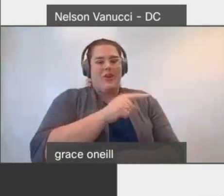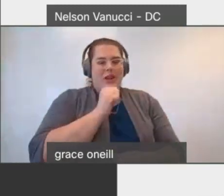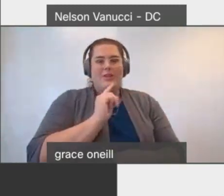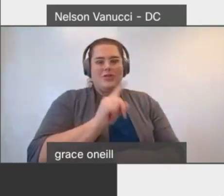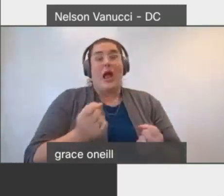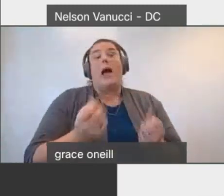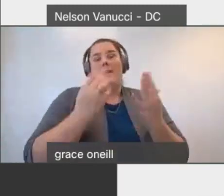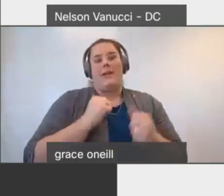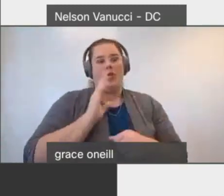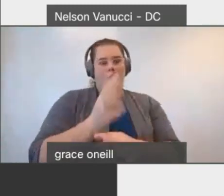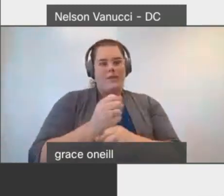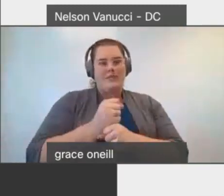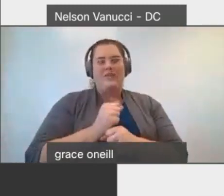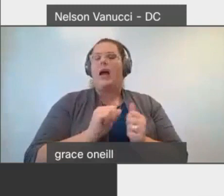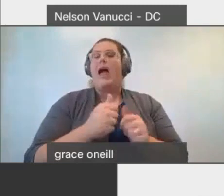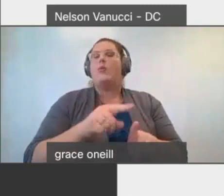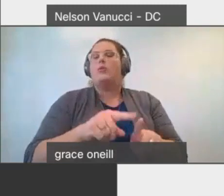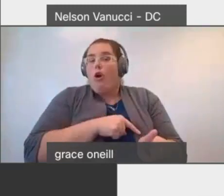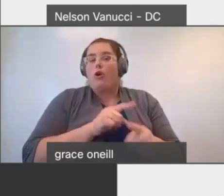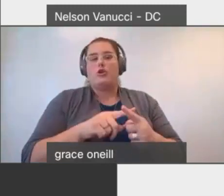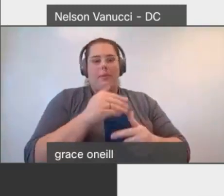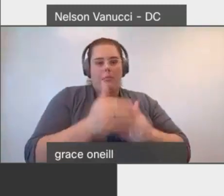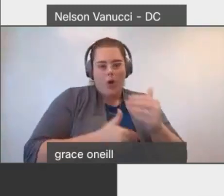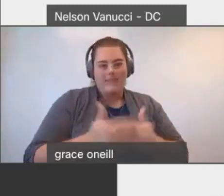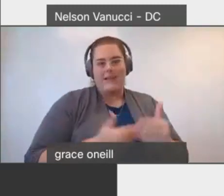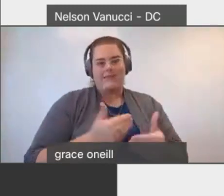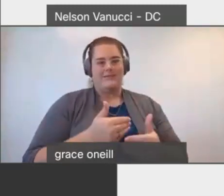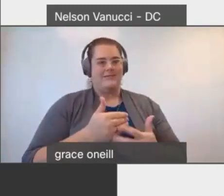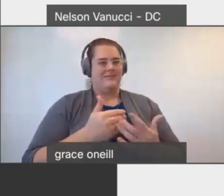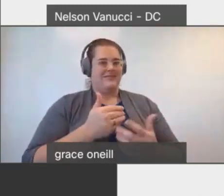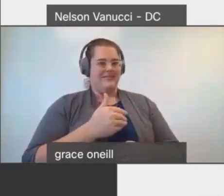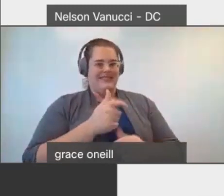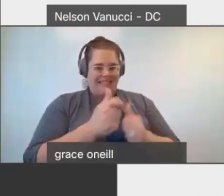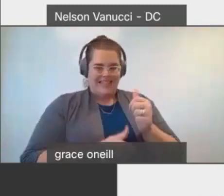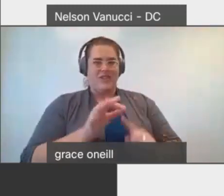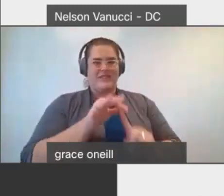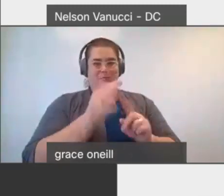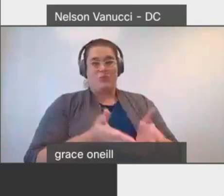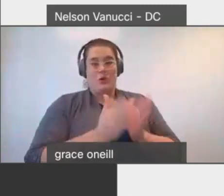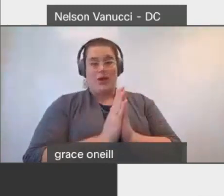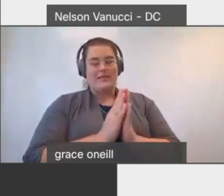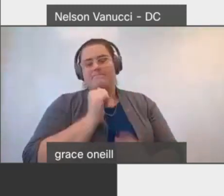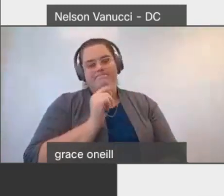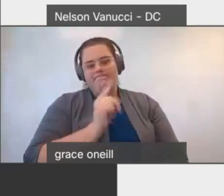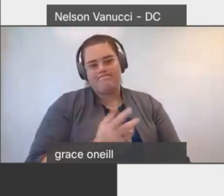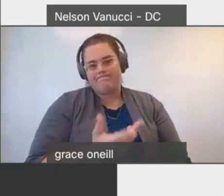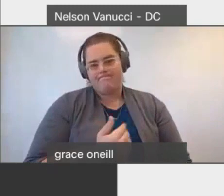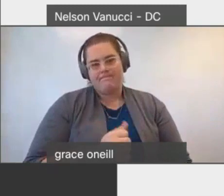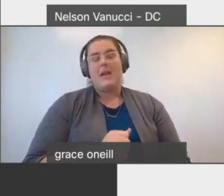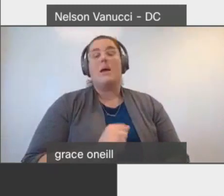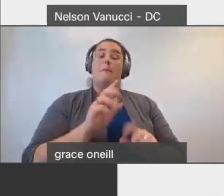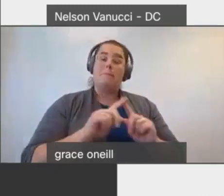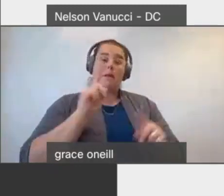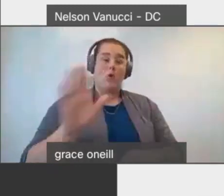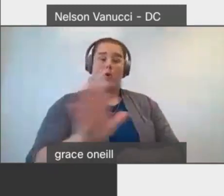receive, how long it will take to give an answer. However, for your staff who submit them,